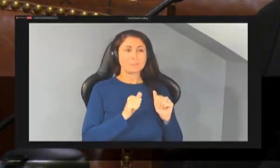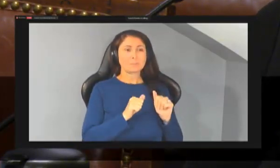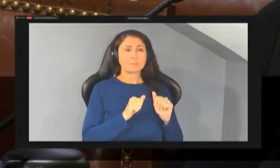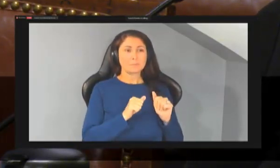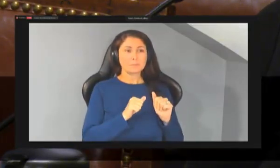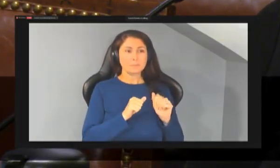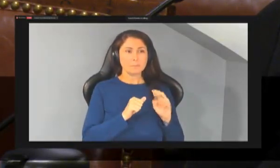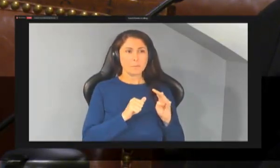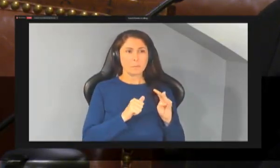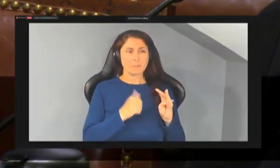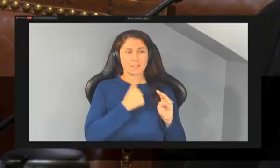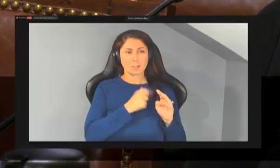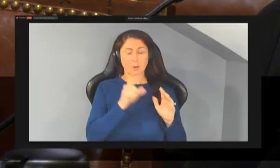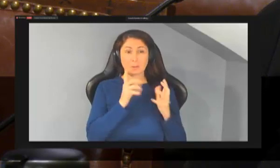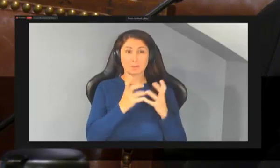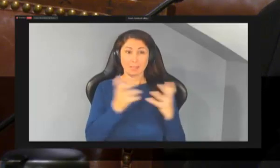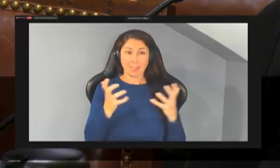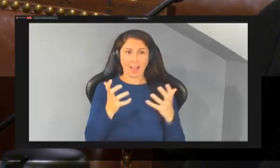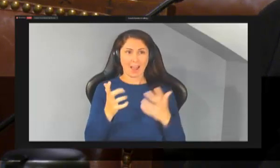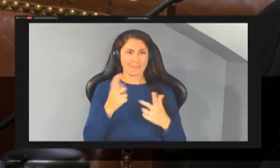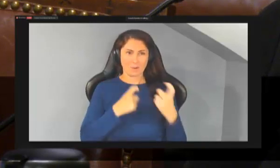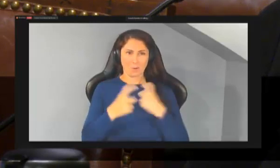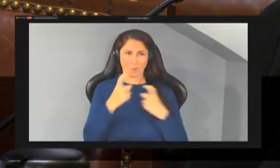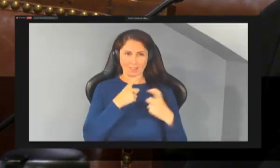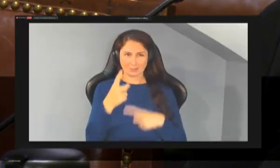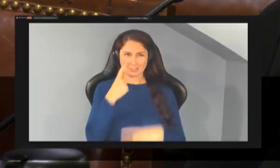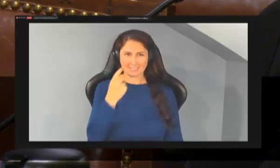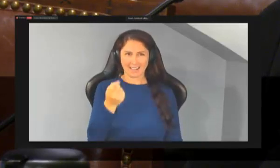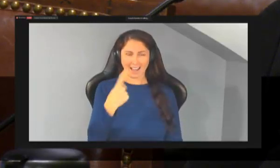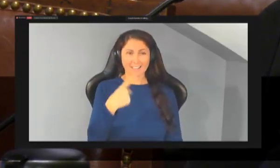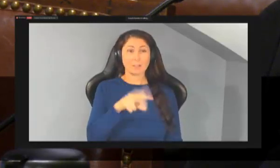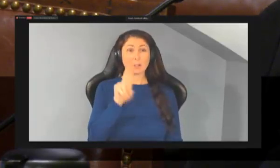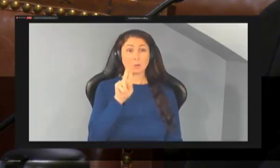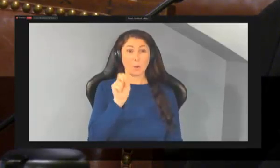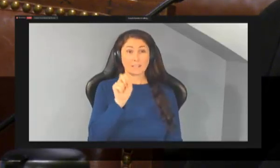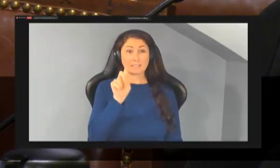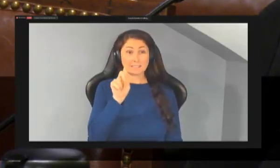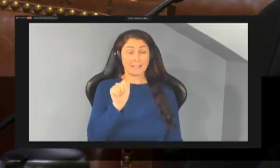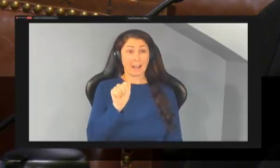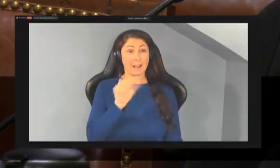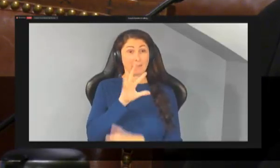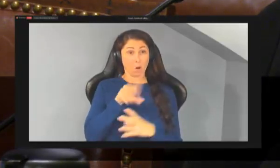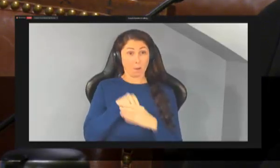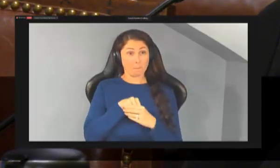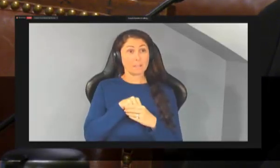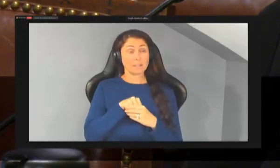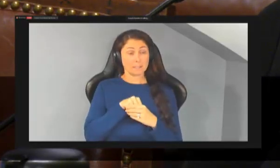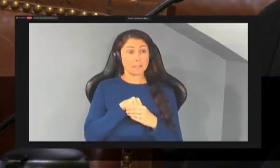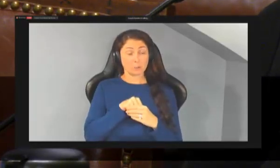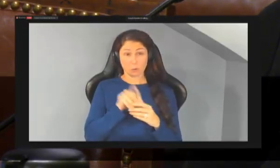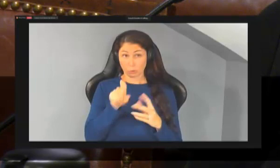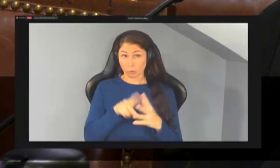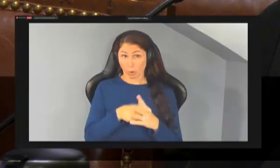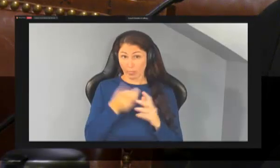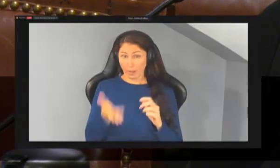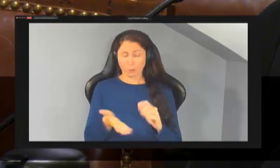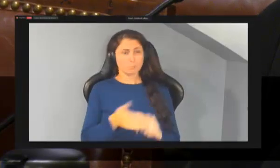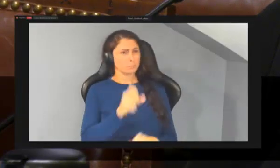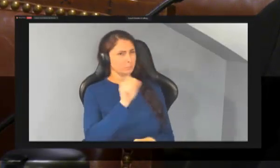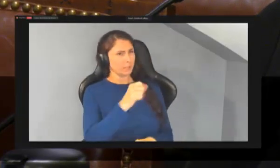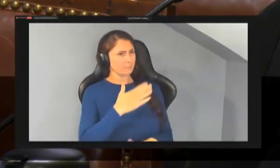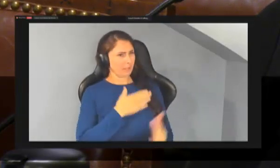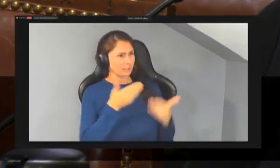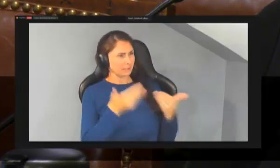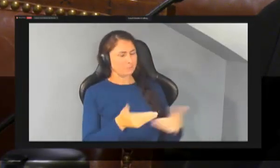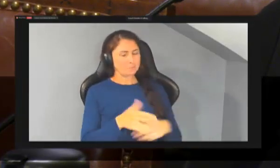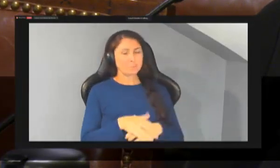Sorry, there were a lot of questions in there. So the USDA involvement, just shall I start there? Yes, please. So I